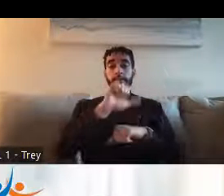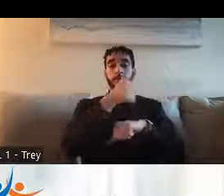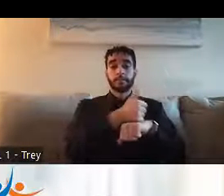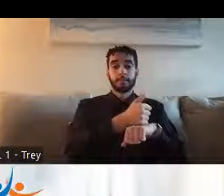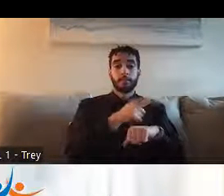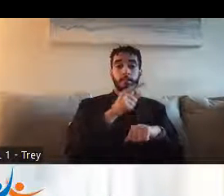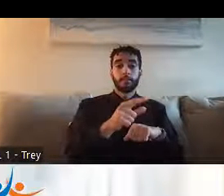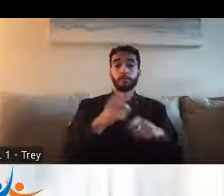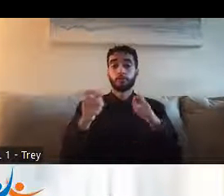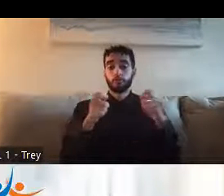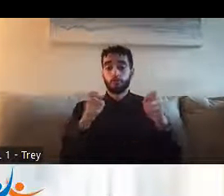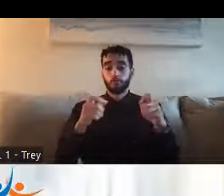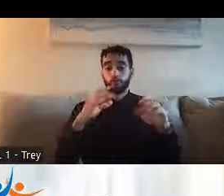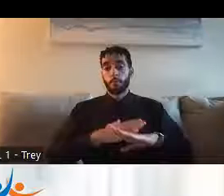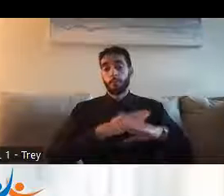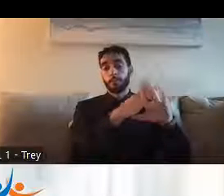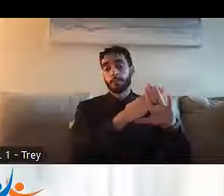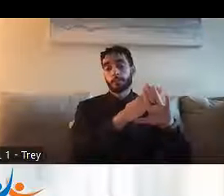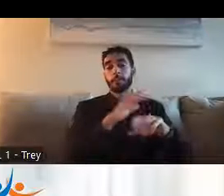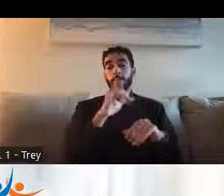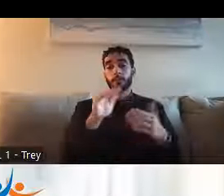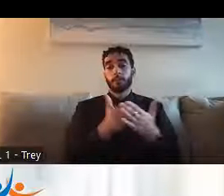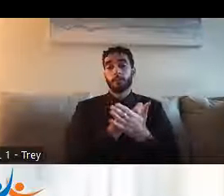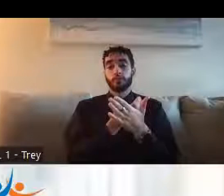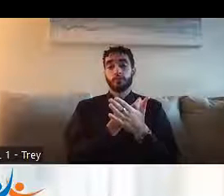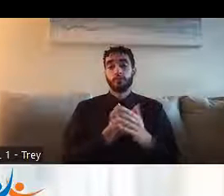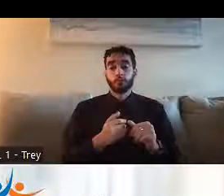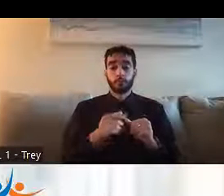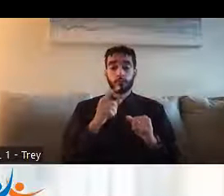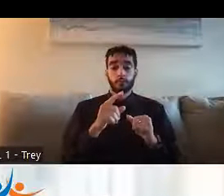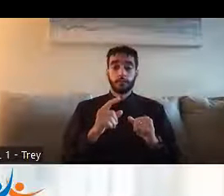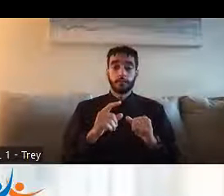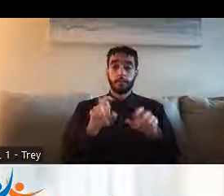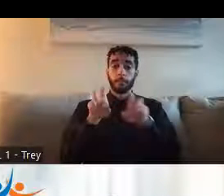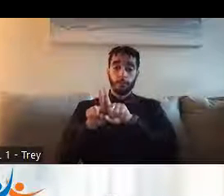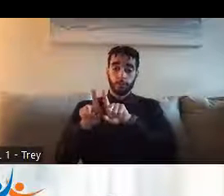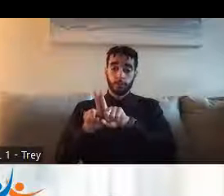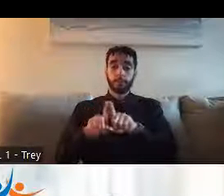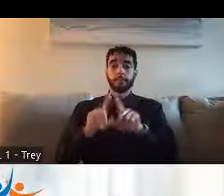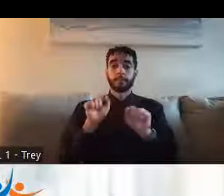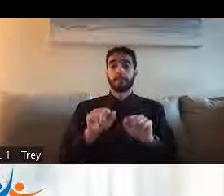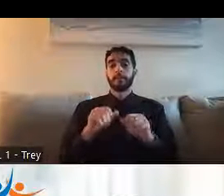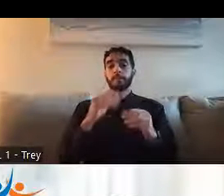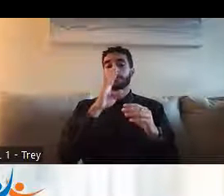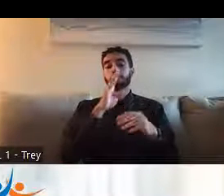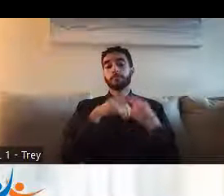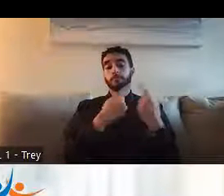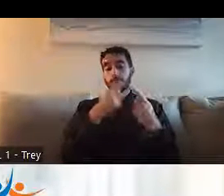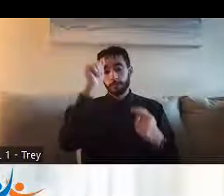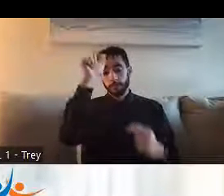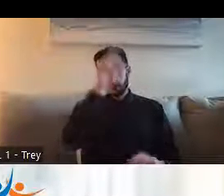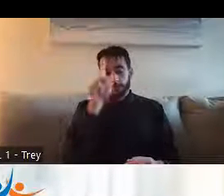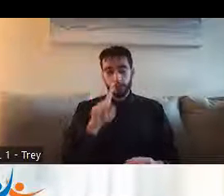and Prevention developed the Healthy Brain Initiative state and local public health partnerships to address dementia, the 2018